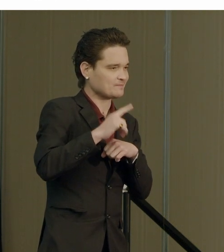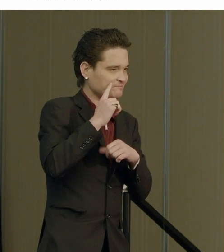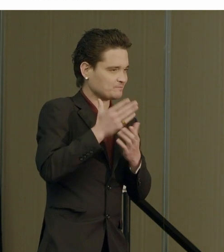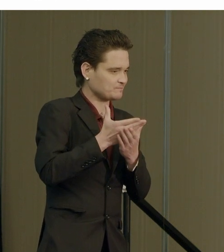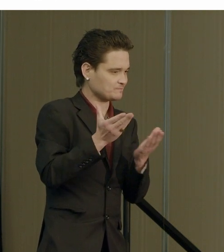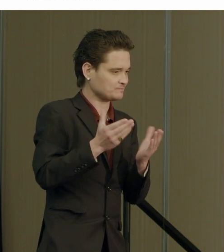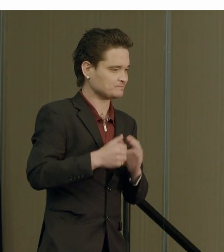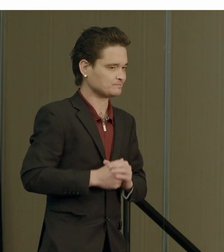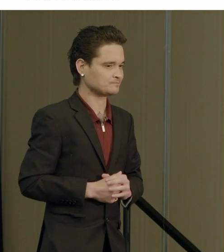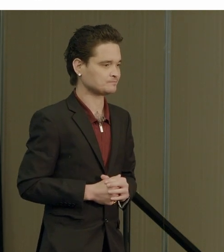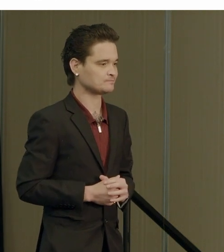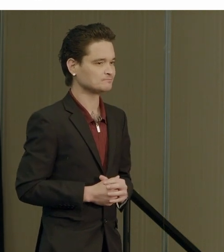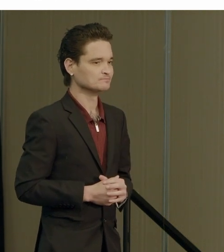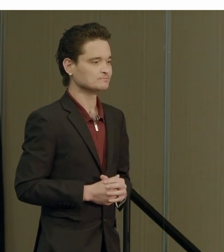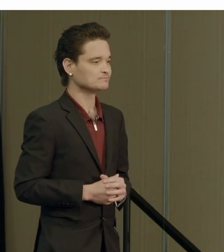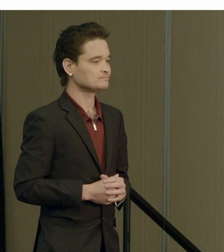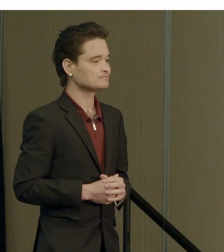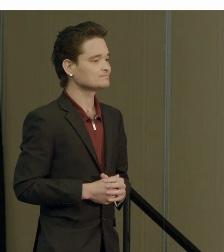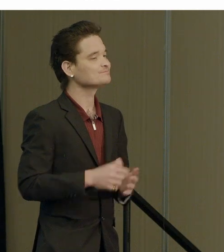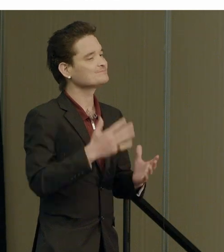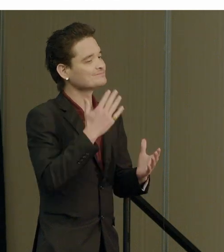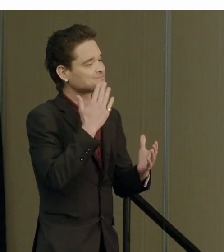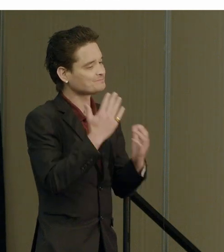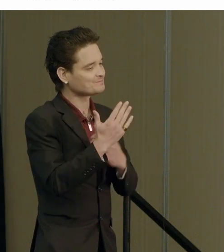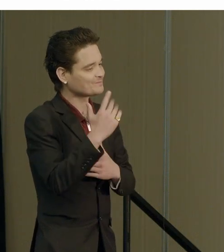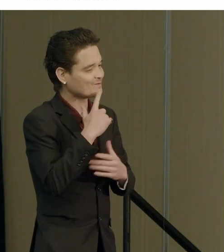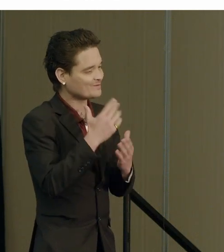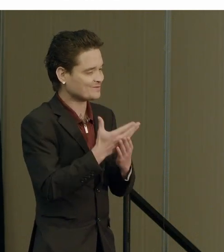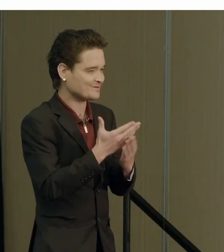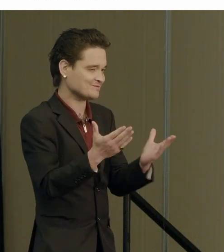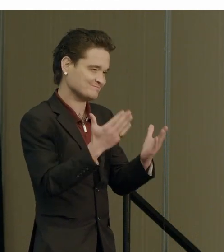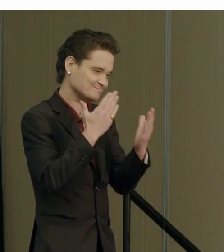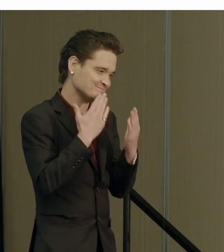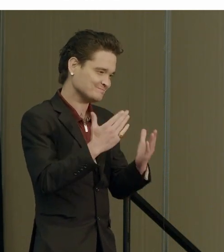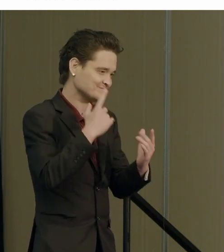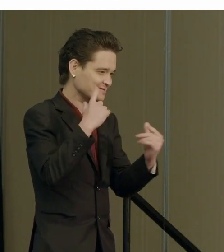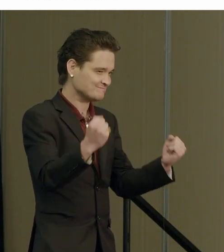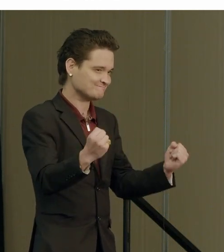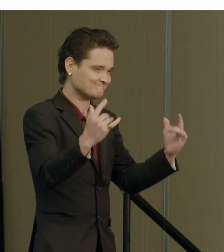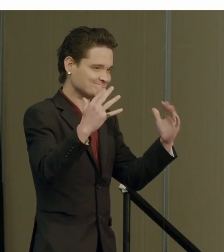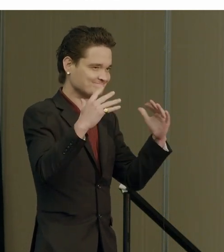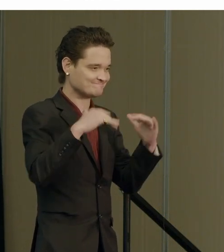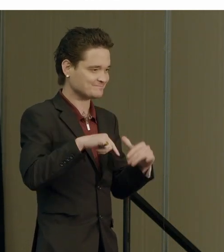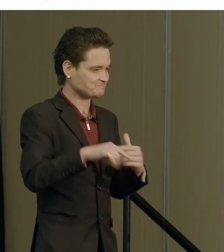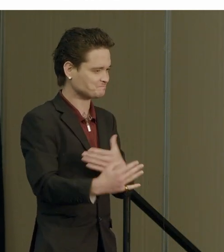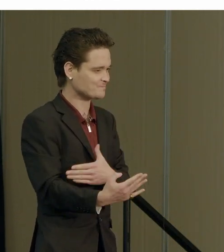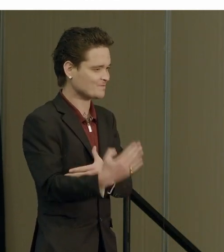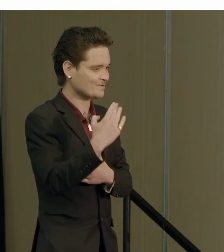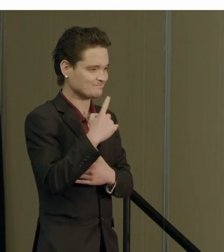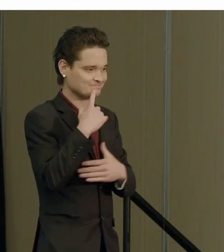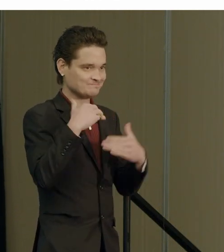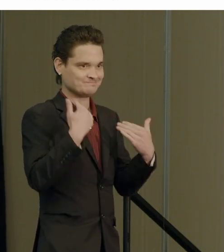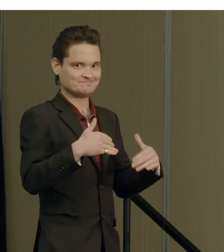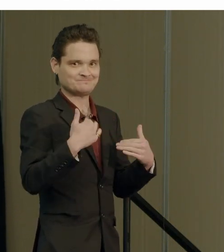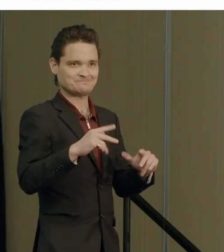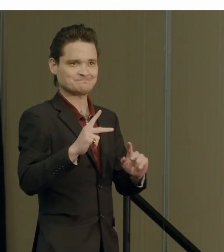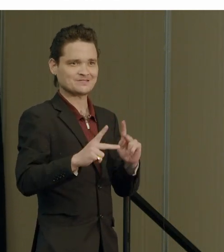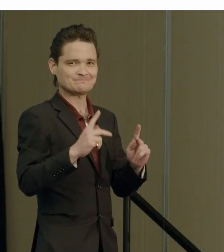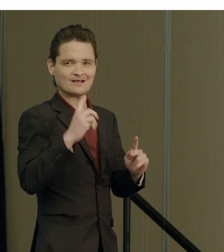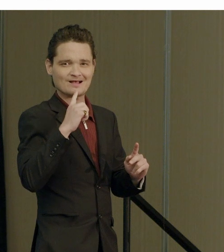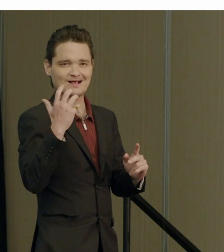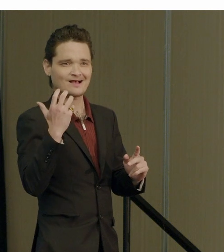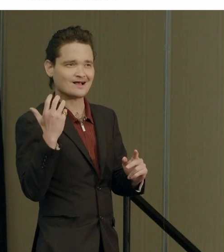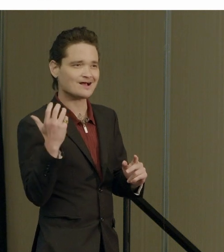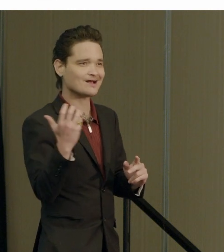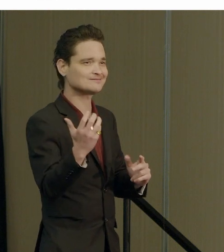Awesome. Thanks a lot, Siri, and welcome everybody. Good morning. Thank you for being here. It's always wonderful to see such a full house. I